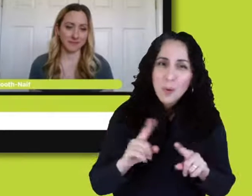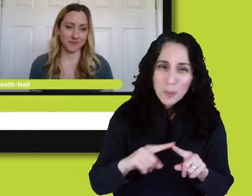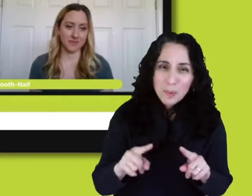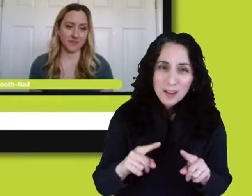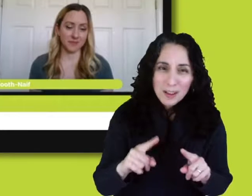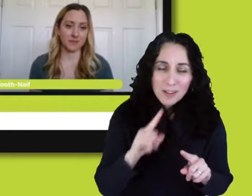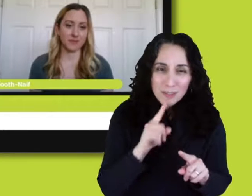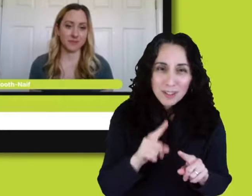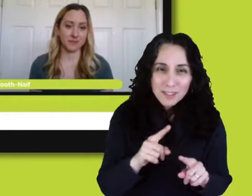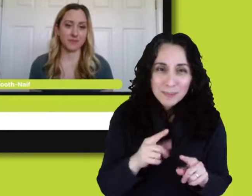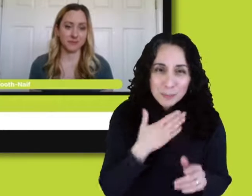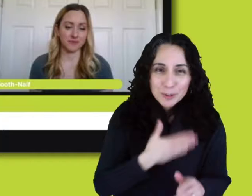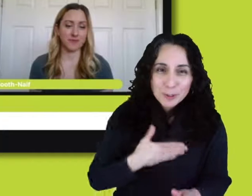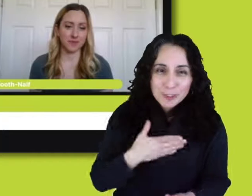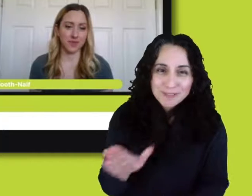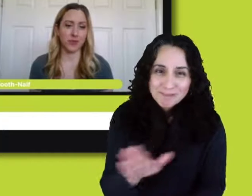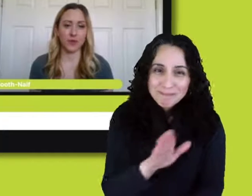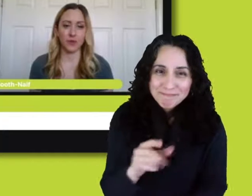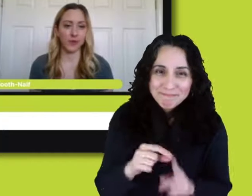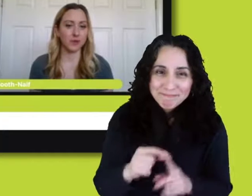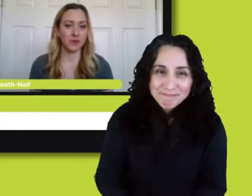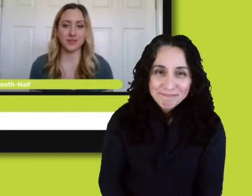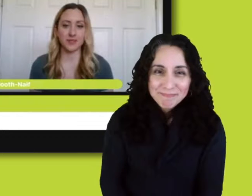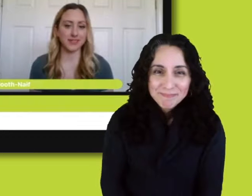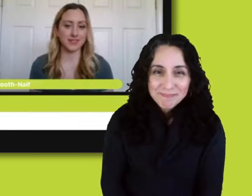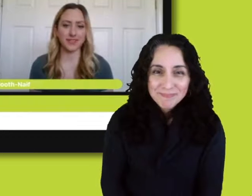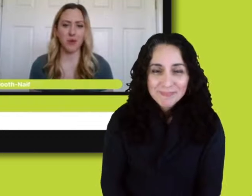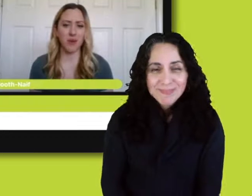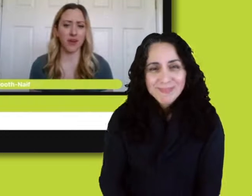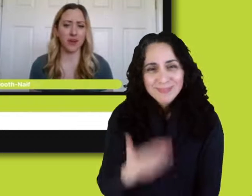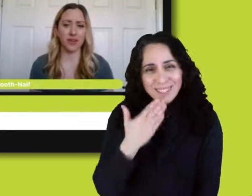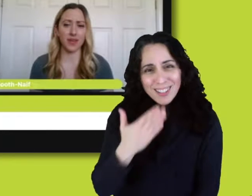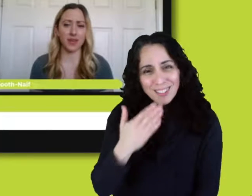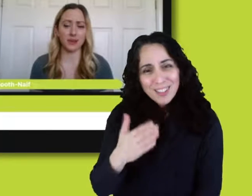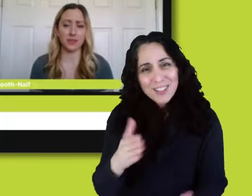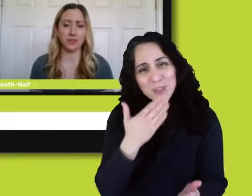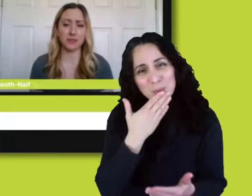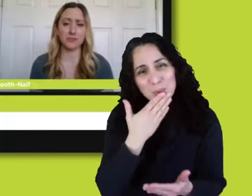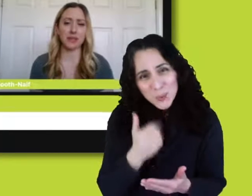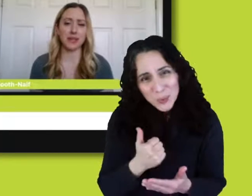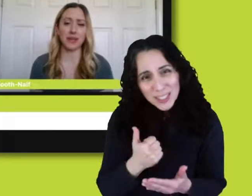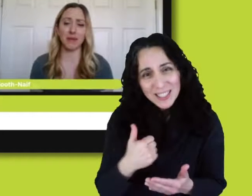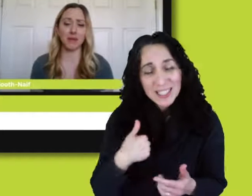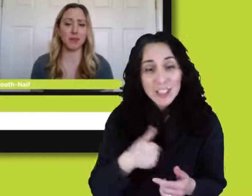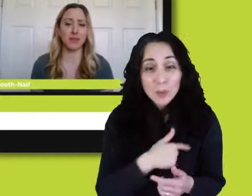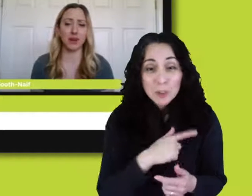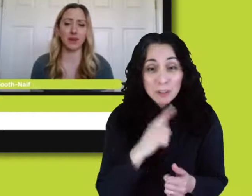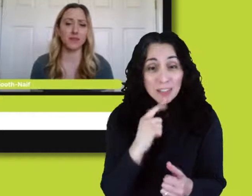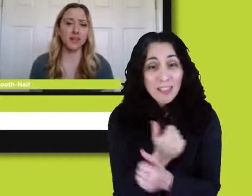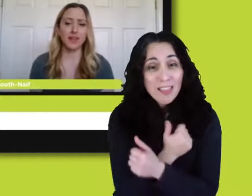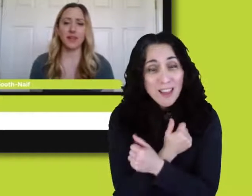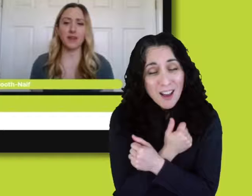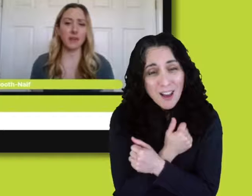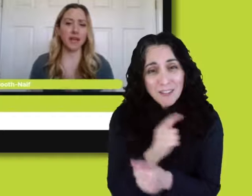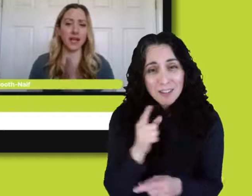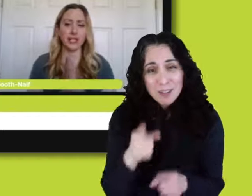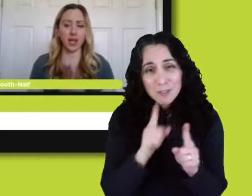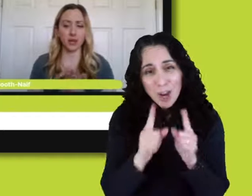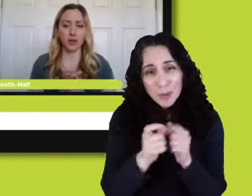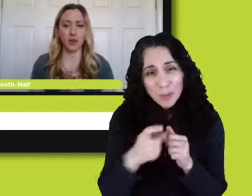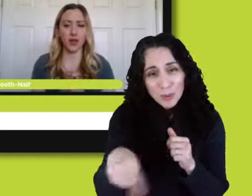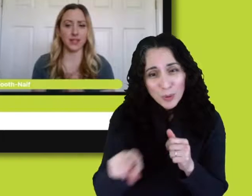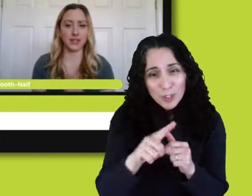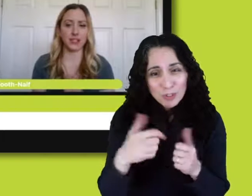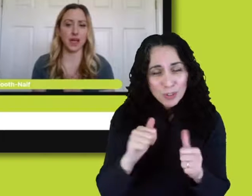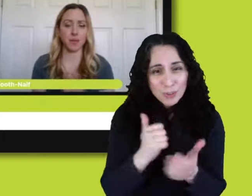you for everything. And you're so welcome. Thank you. That was so sweet. I mean, we love coming on